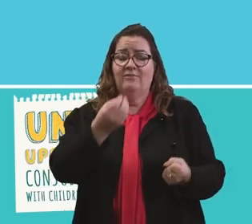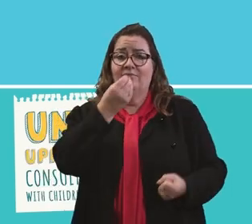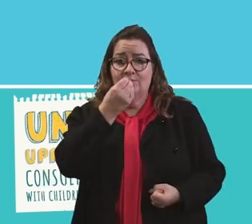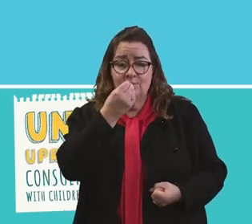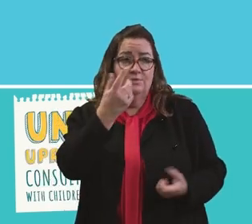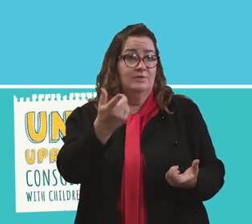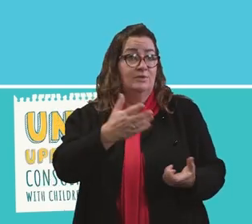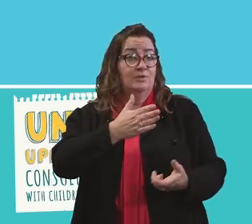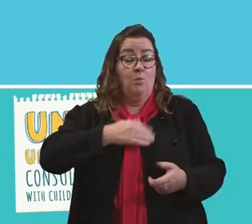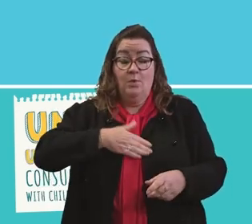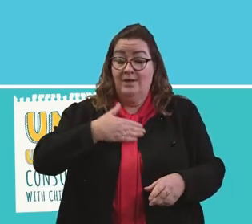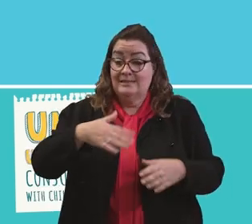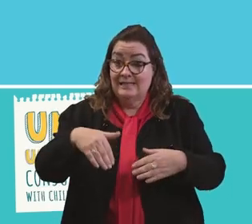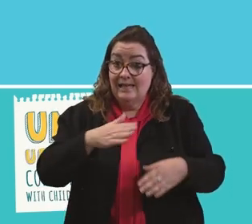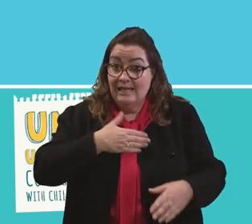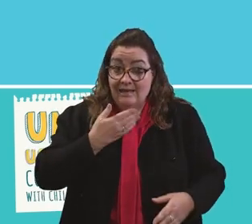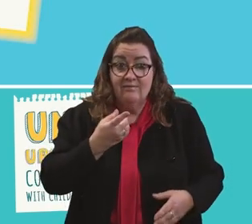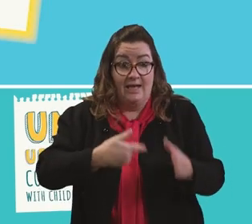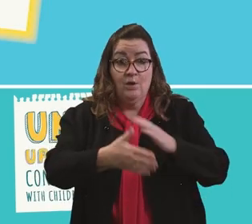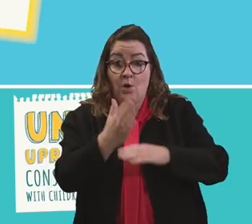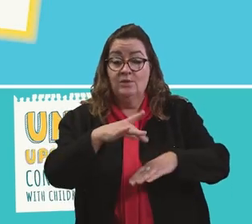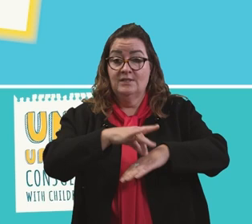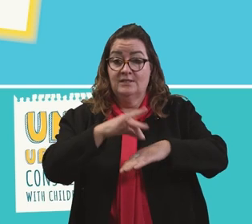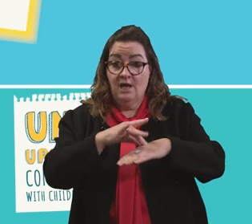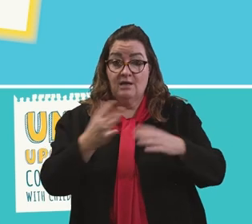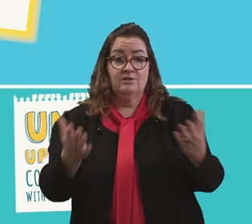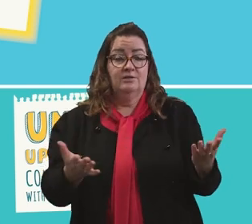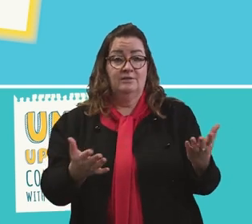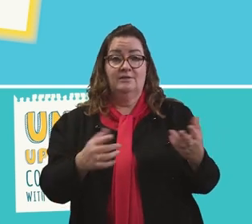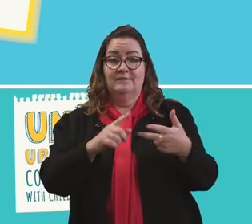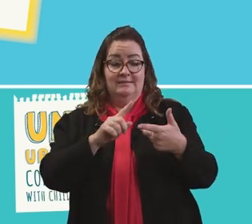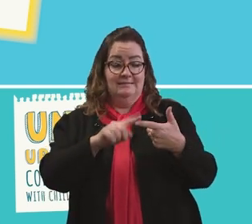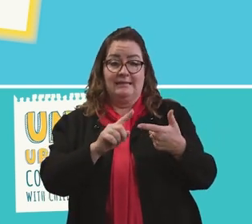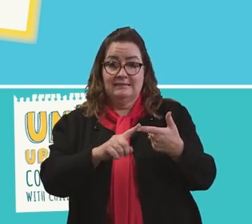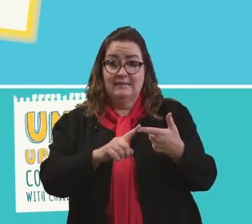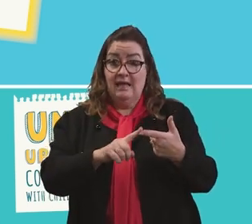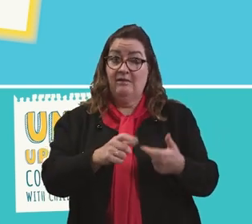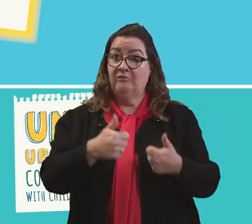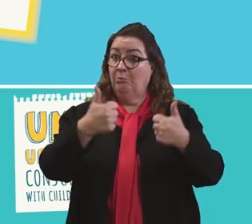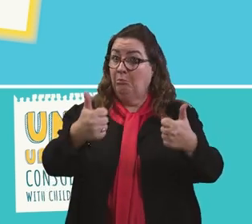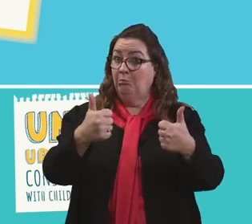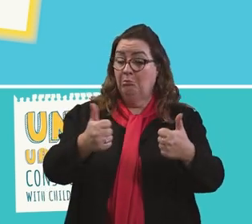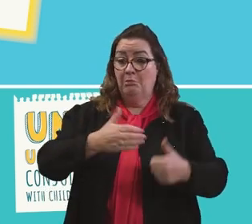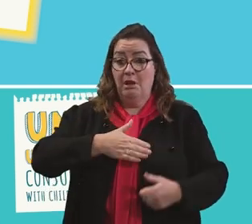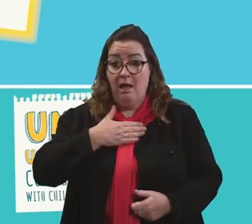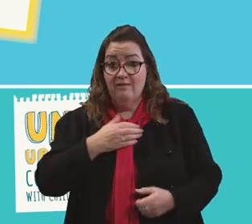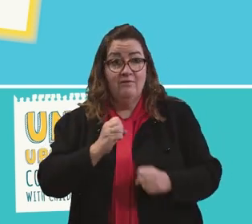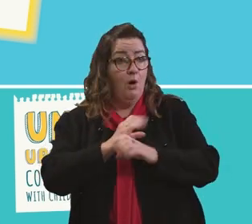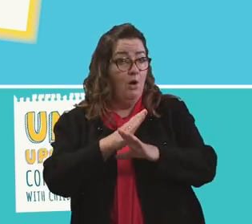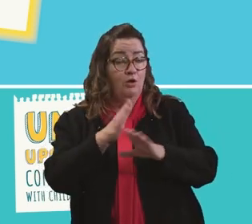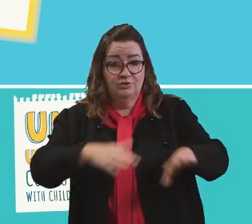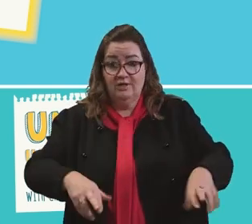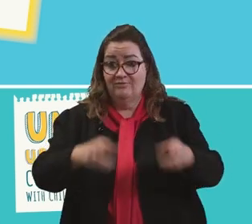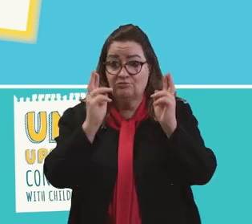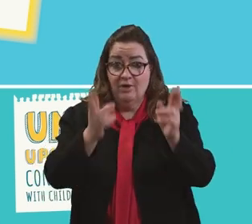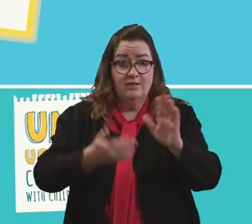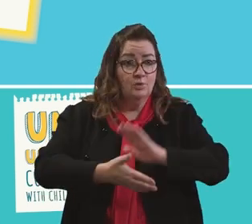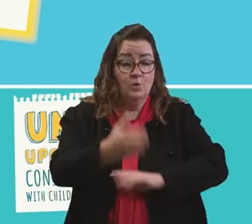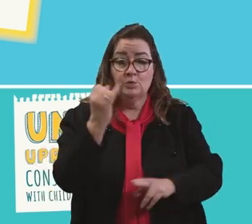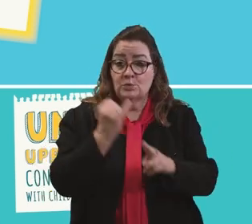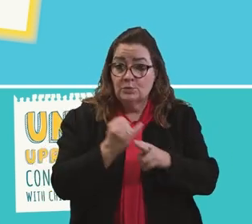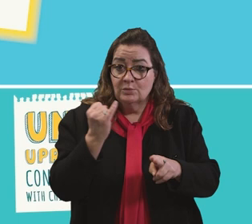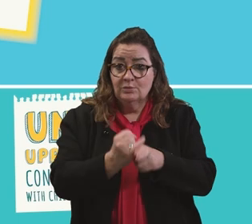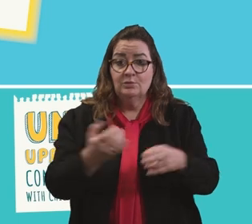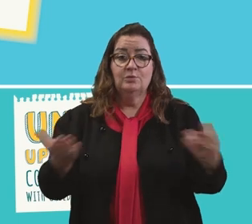live, enough money to be able to go to the doctor. Number 2, have a good life. All children have the right to go to school, to